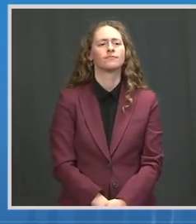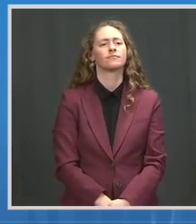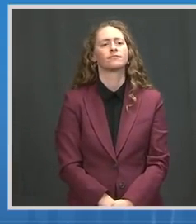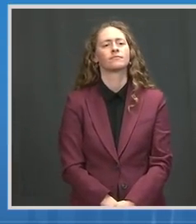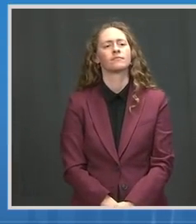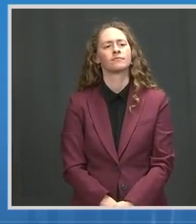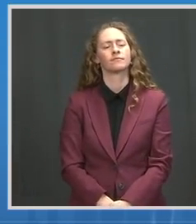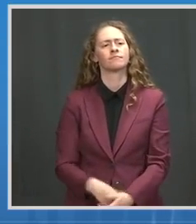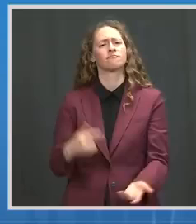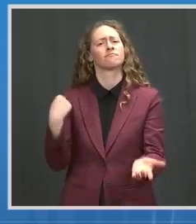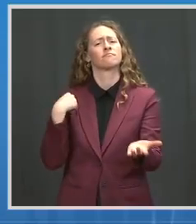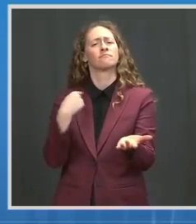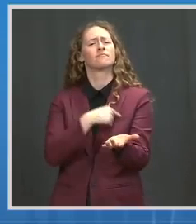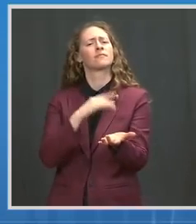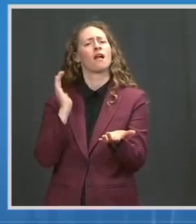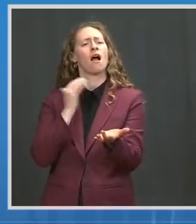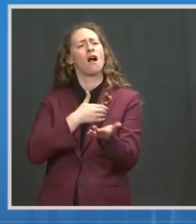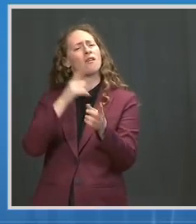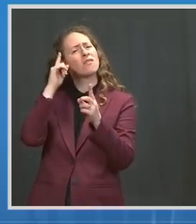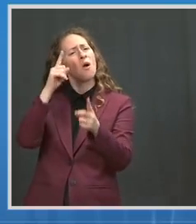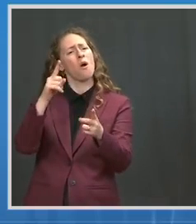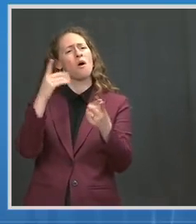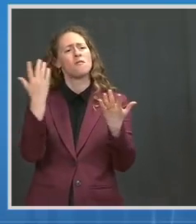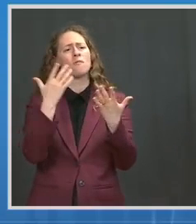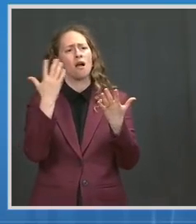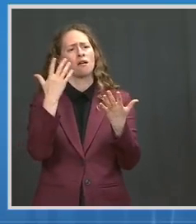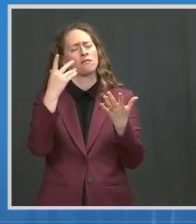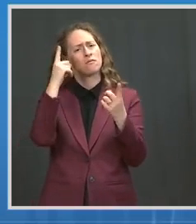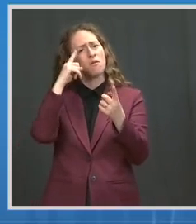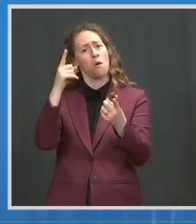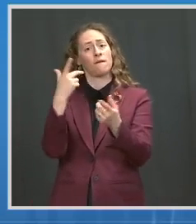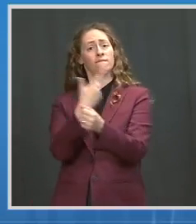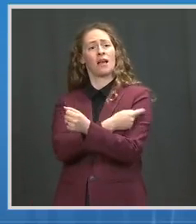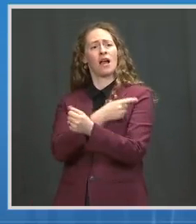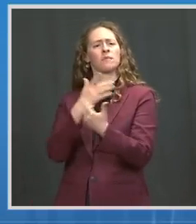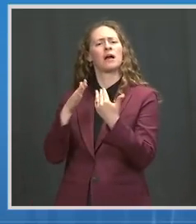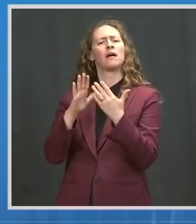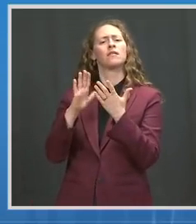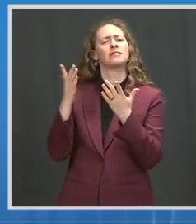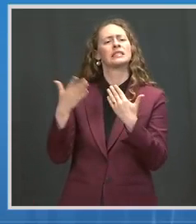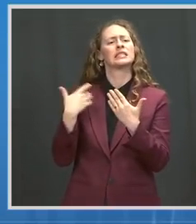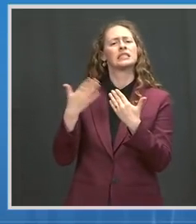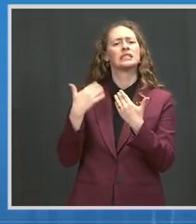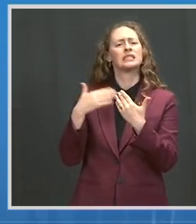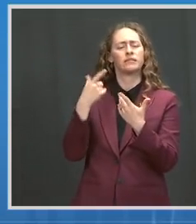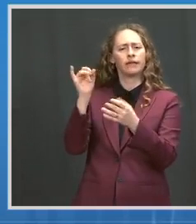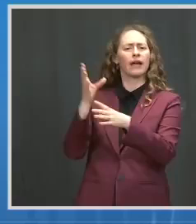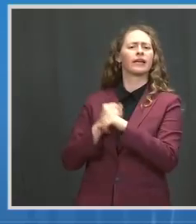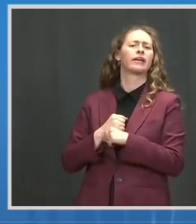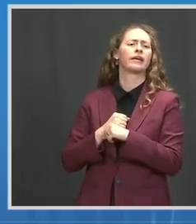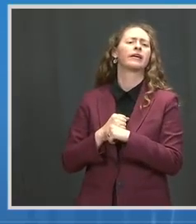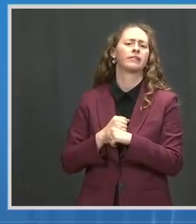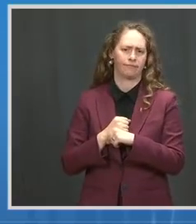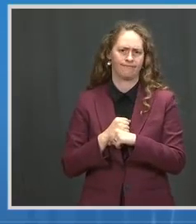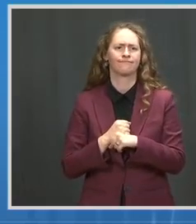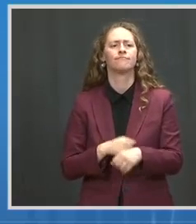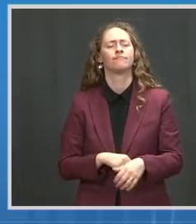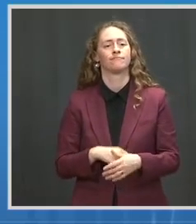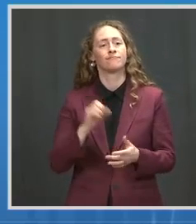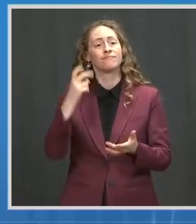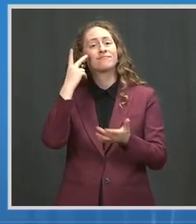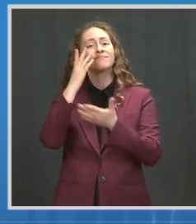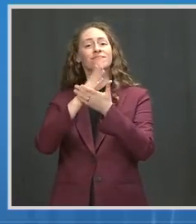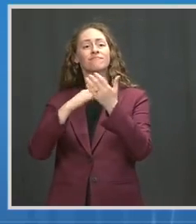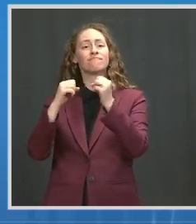everyone. So we've increased the number of pop-up and mobile units across the country. We've ensured that the